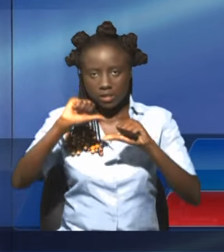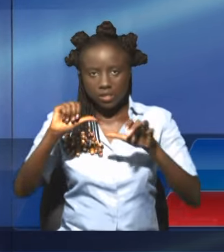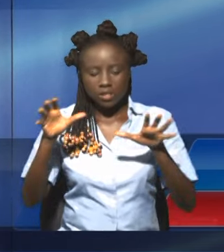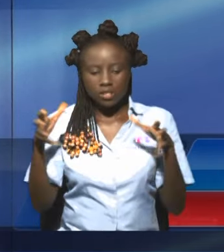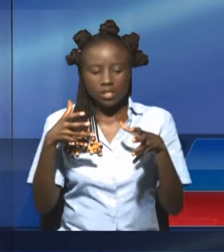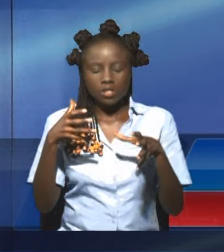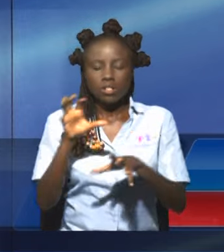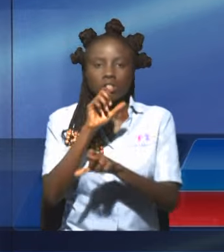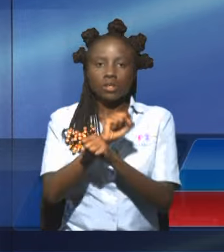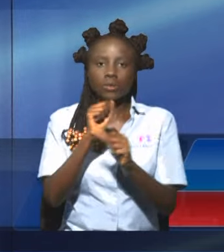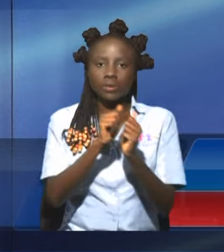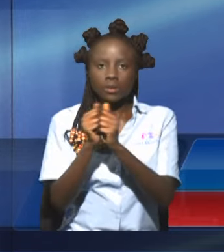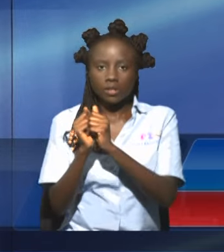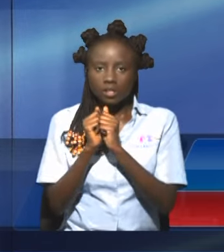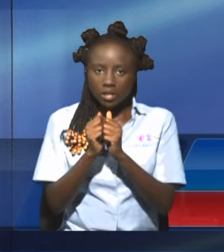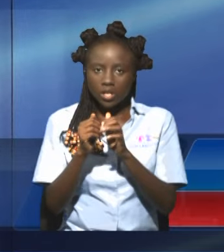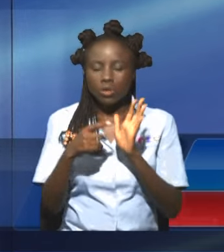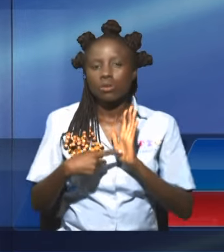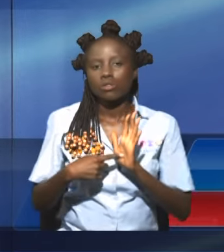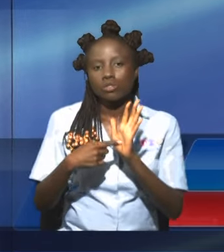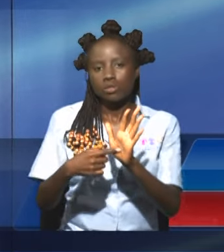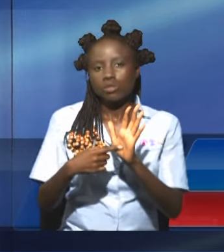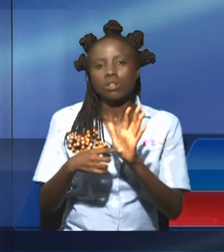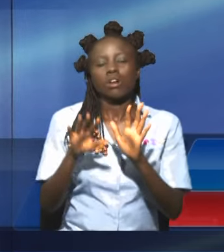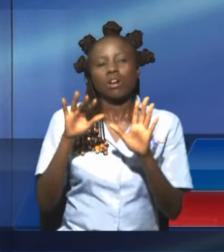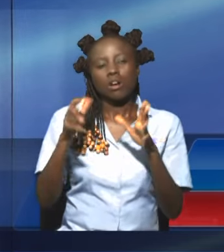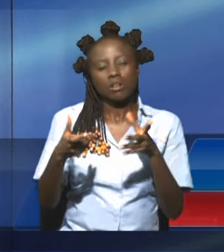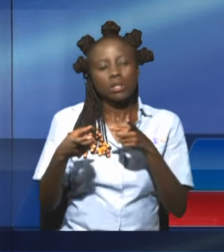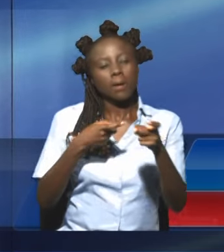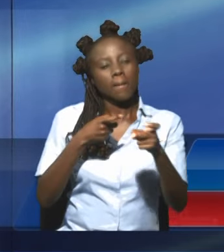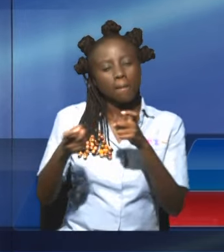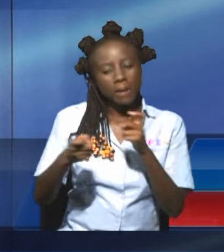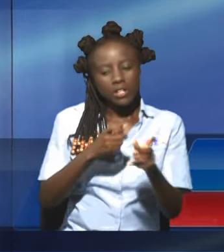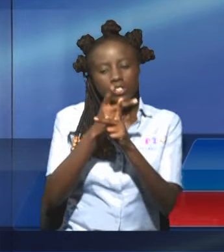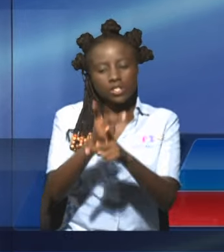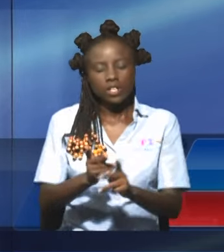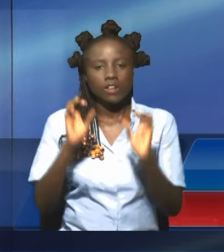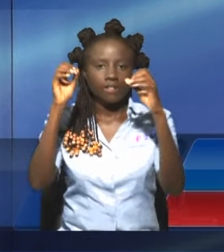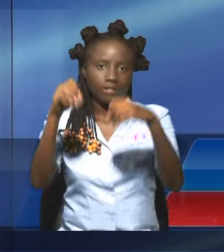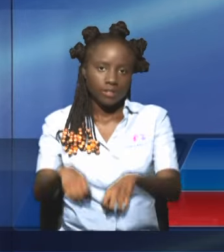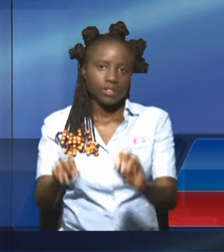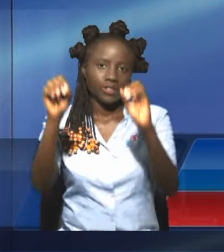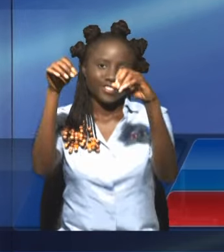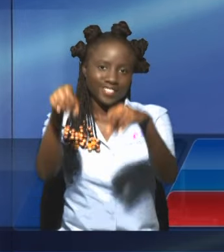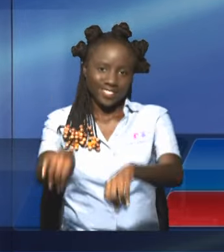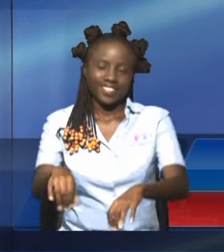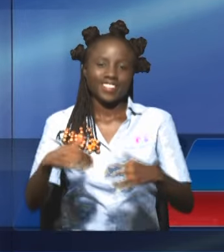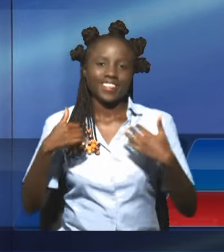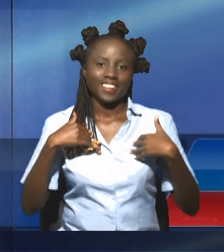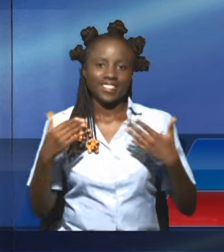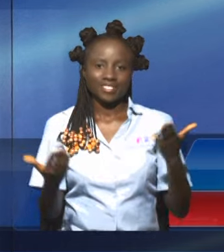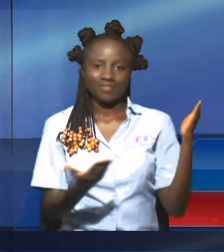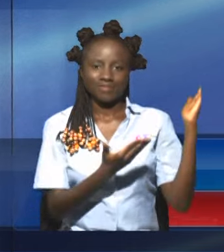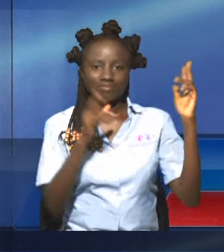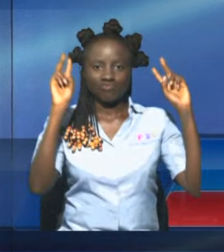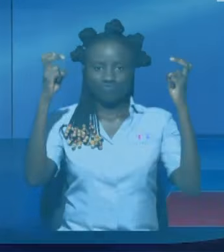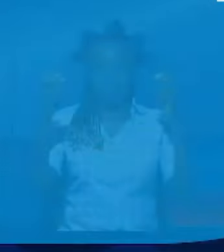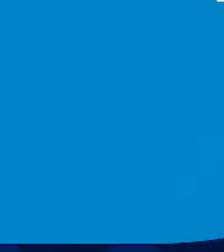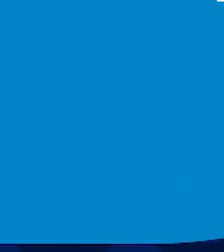to the way the ocean is used and managed, have been extending their reach to Tobago. Here's more in tonight's Keeping It